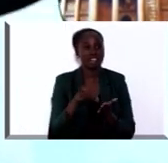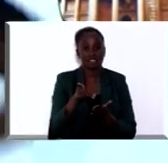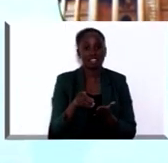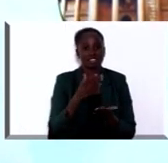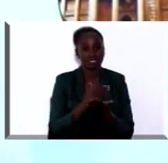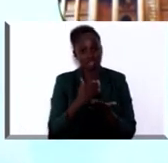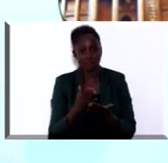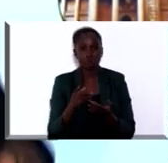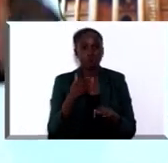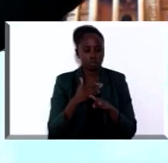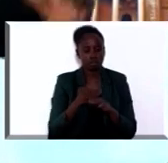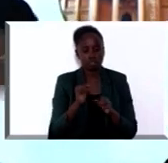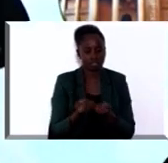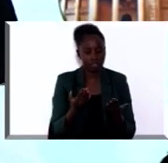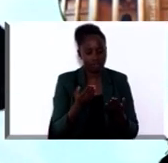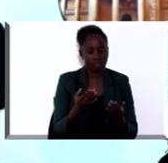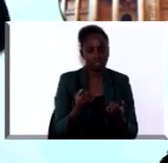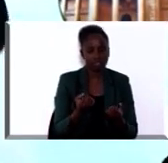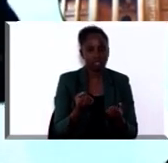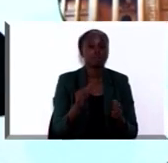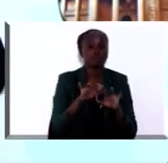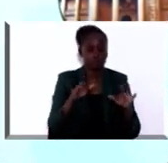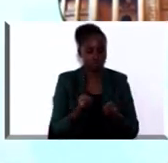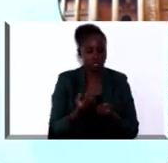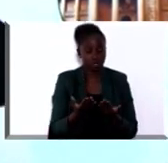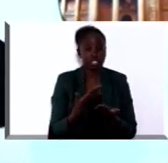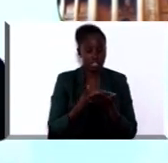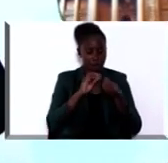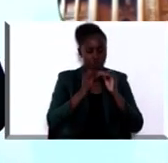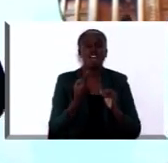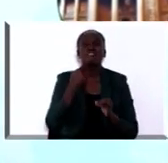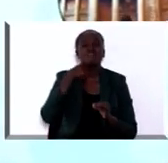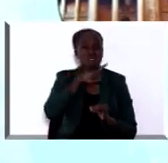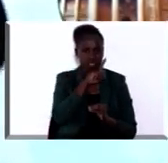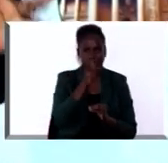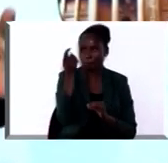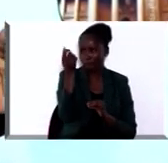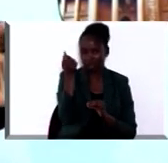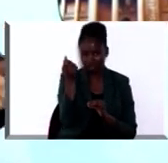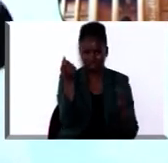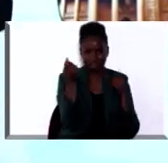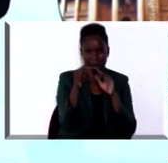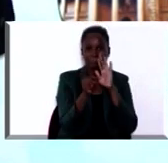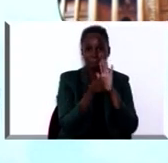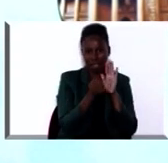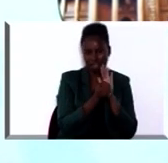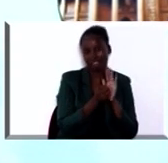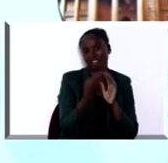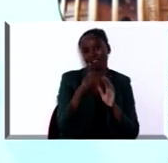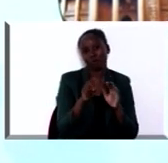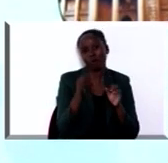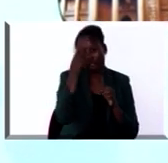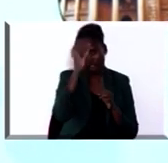civil servants to create a false market of